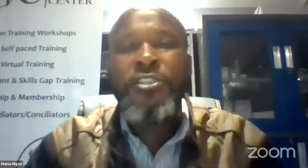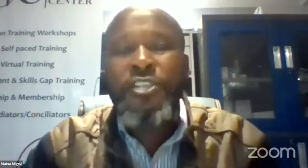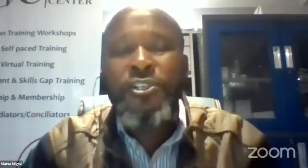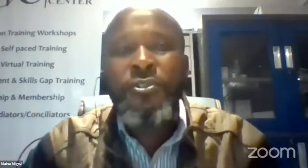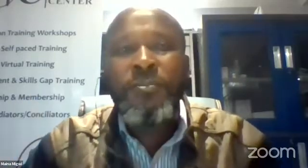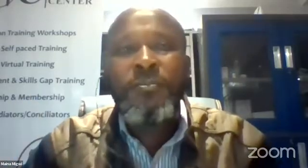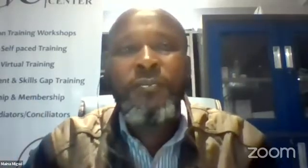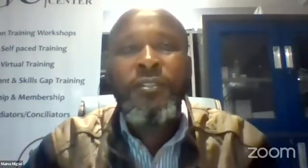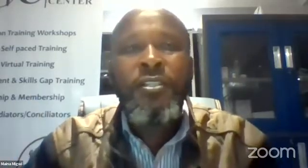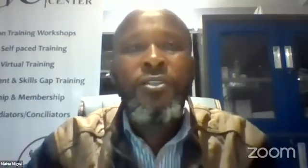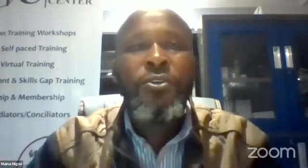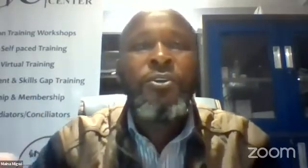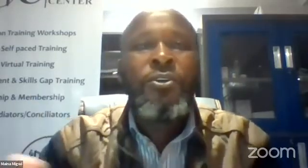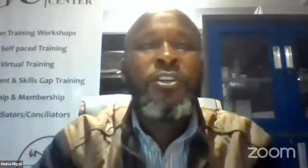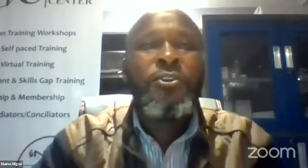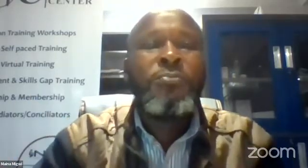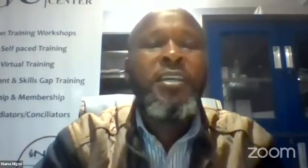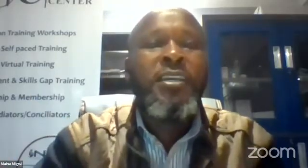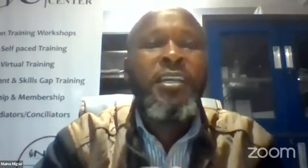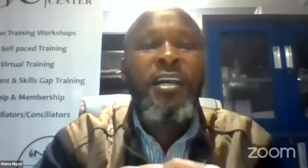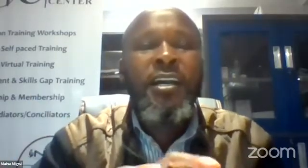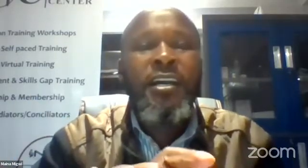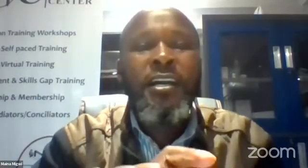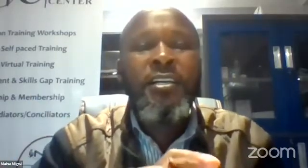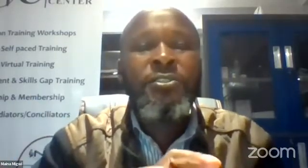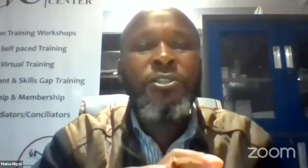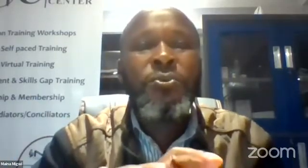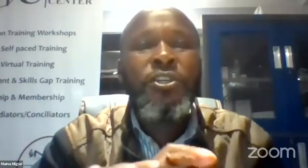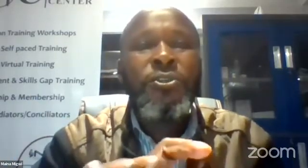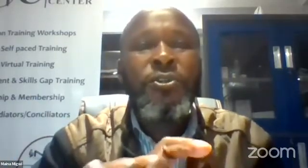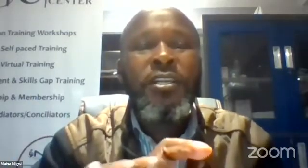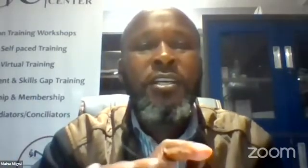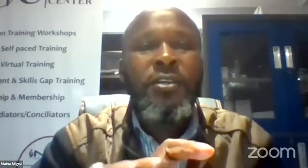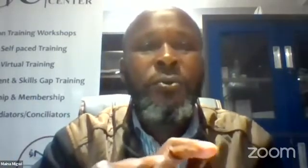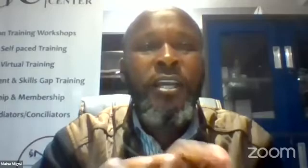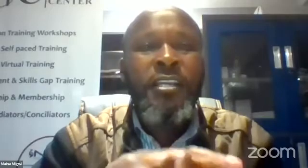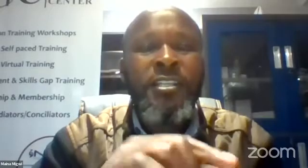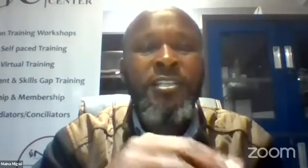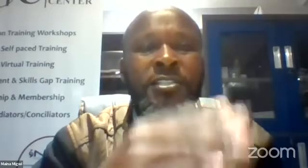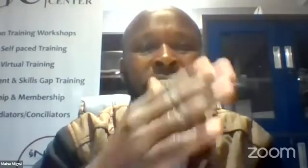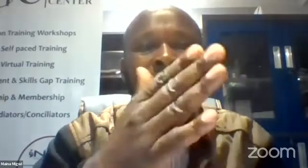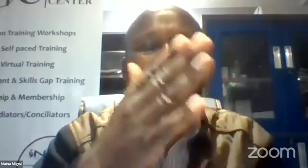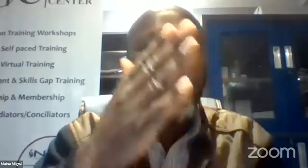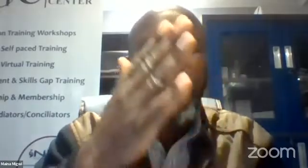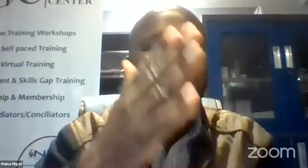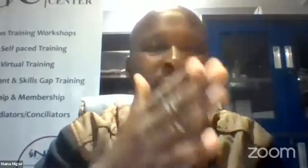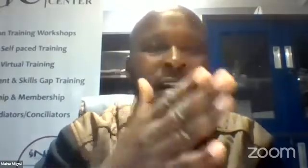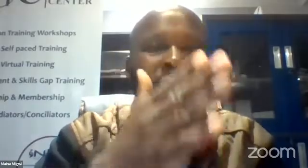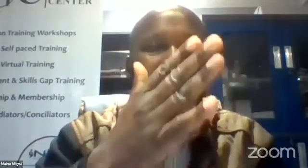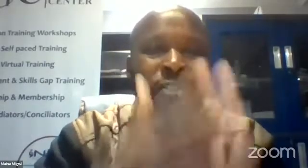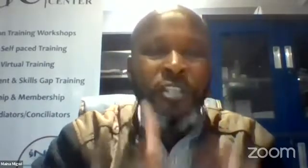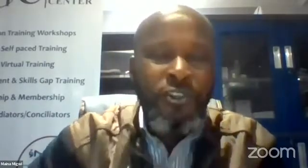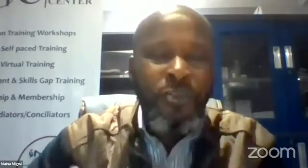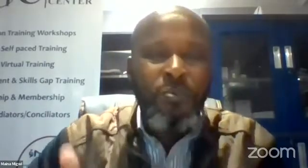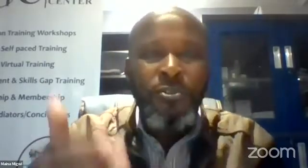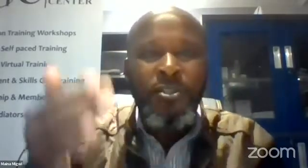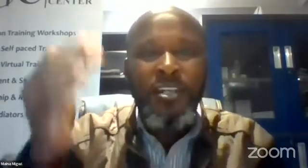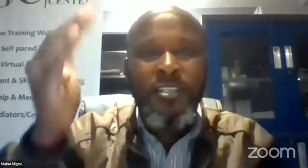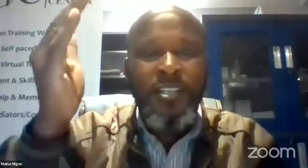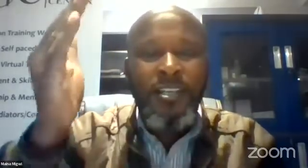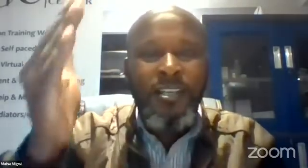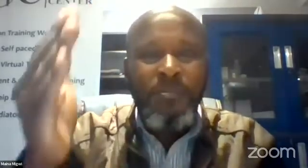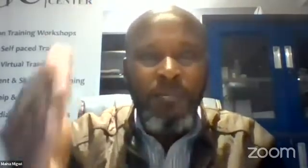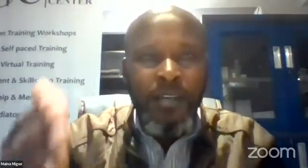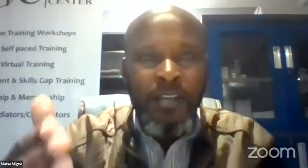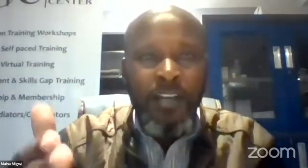mediation arbitration, or you may hear a situation where it is the judicial